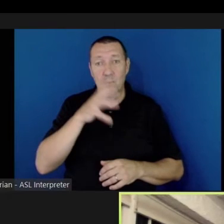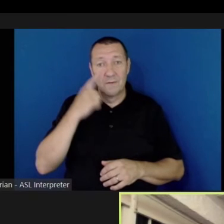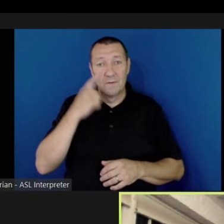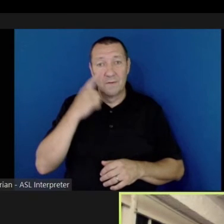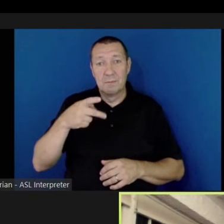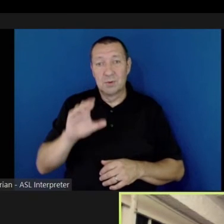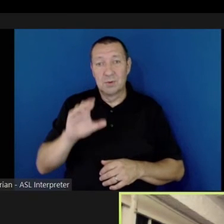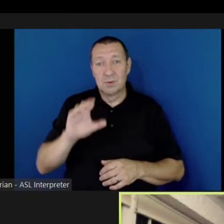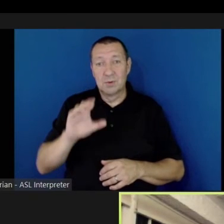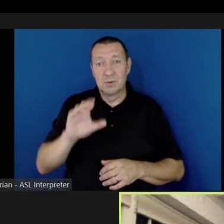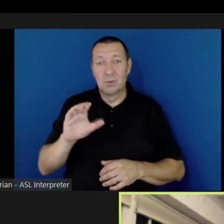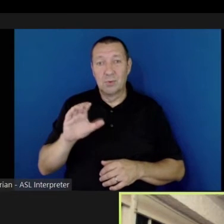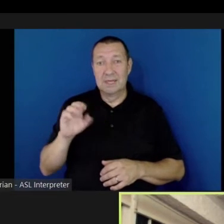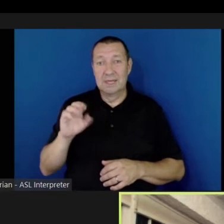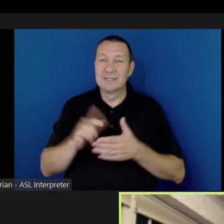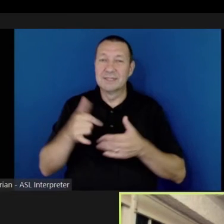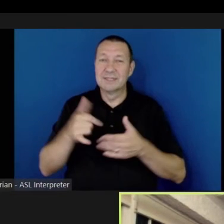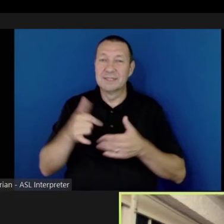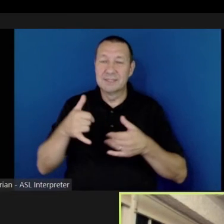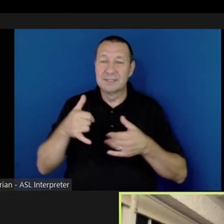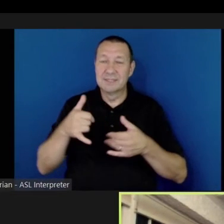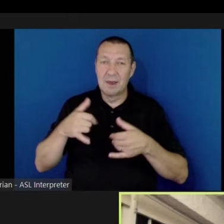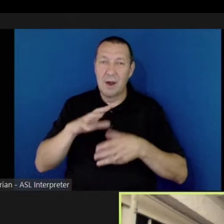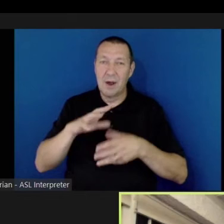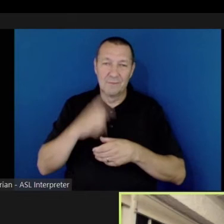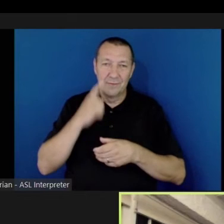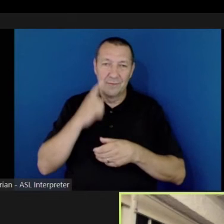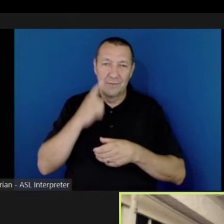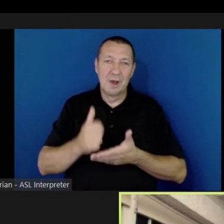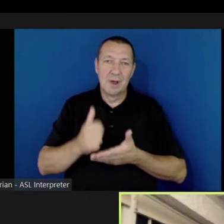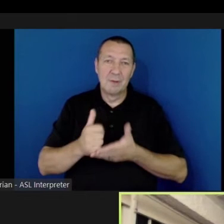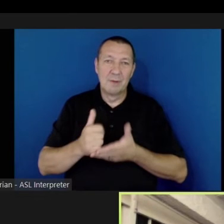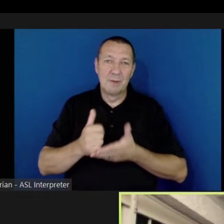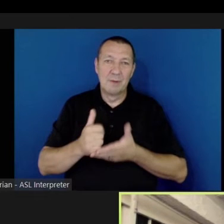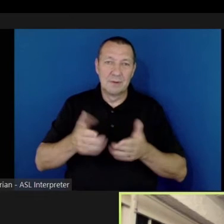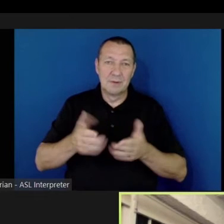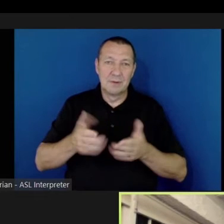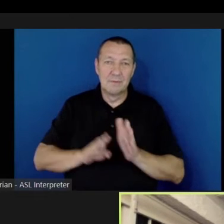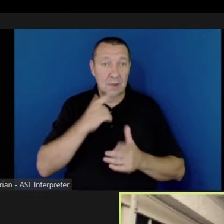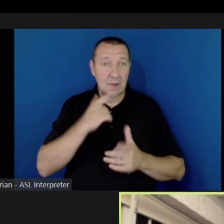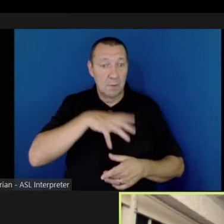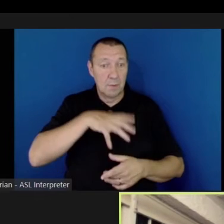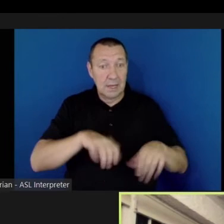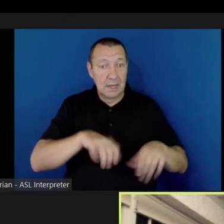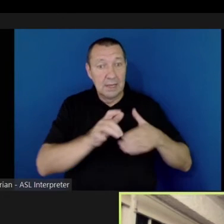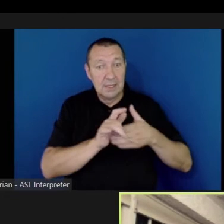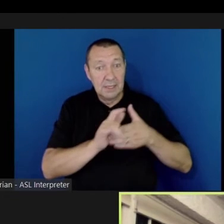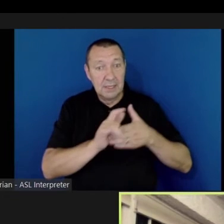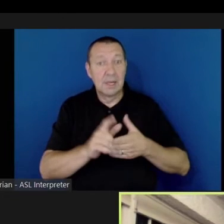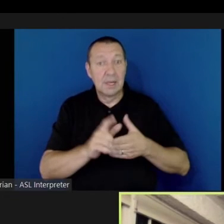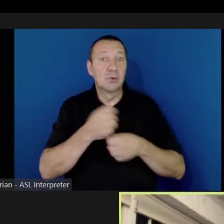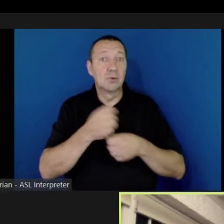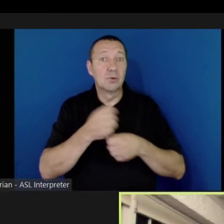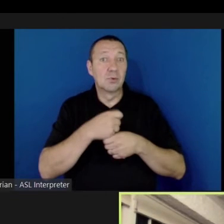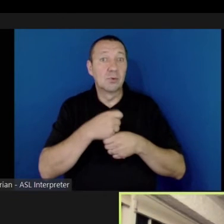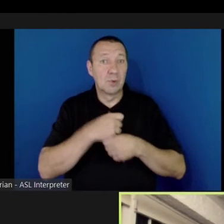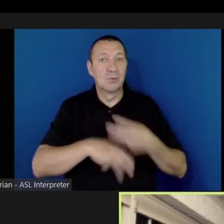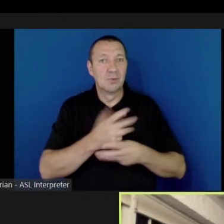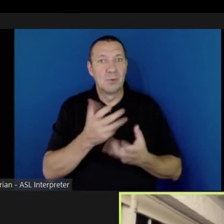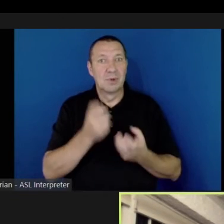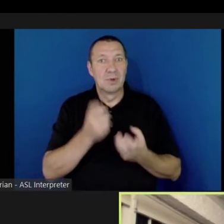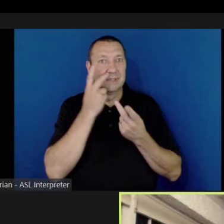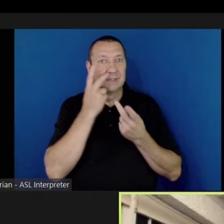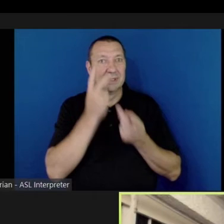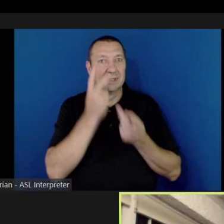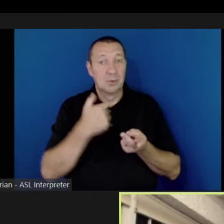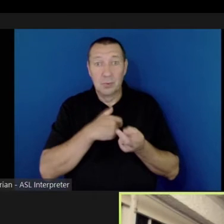are already part of the solution. This is about women leading and creating the world we want to see. And as women, we can create a better world